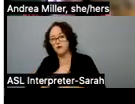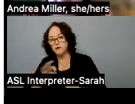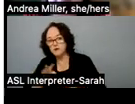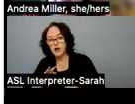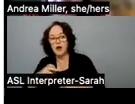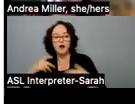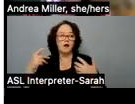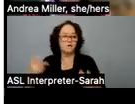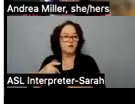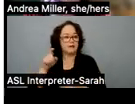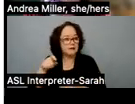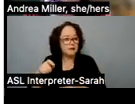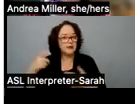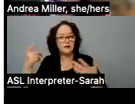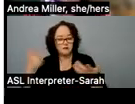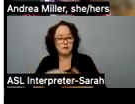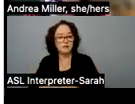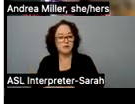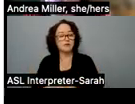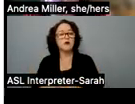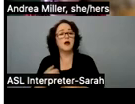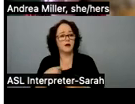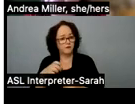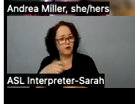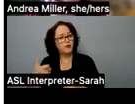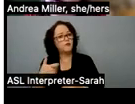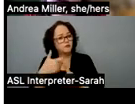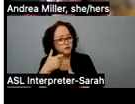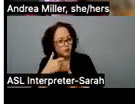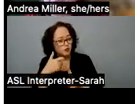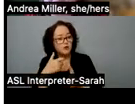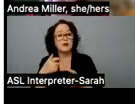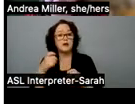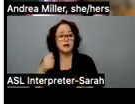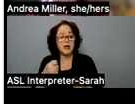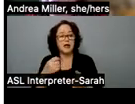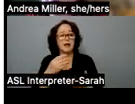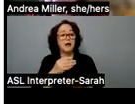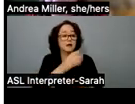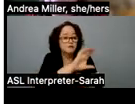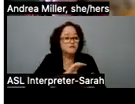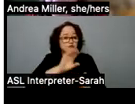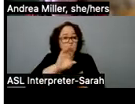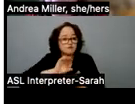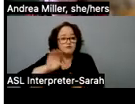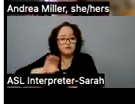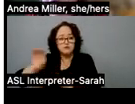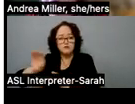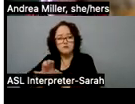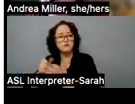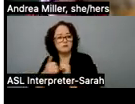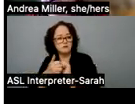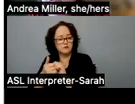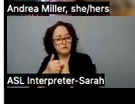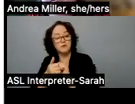sources that can be used to support housing that you can leverage them together. It can be used to build them, and it can also be used to support